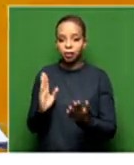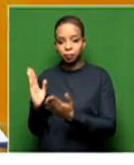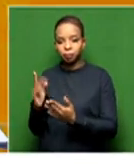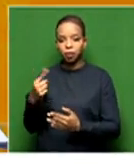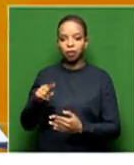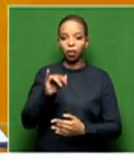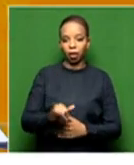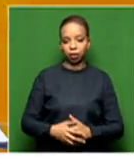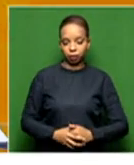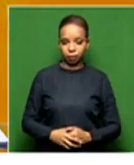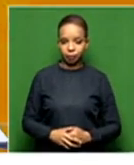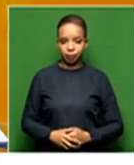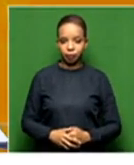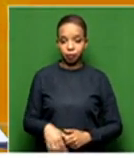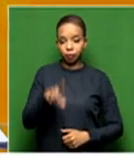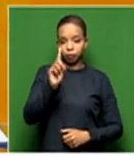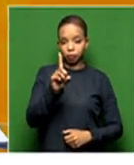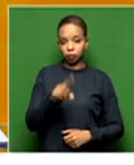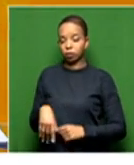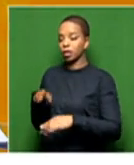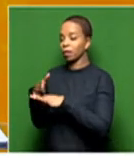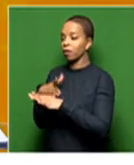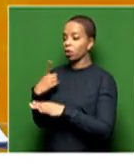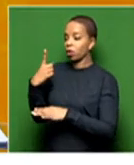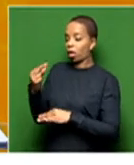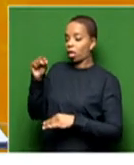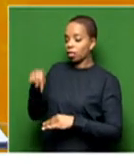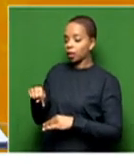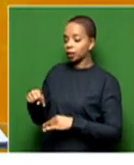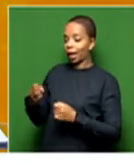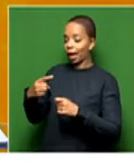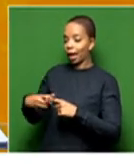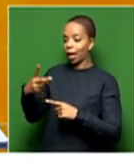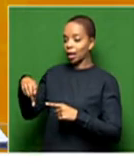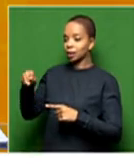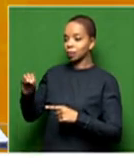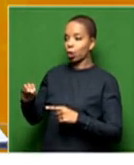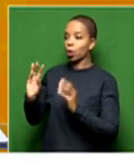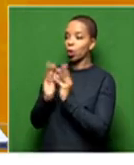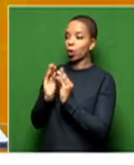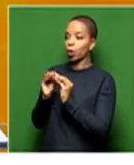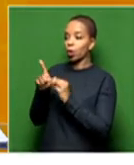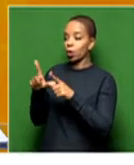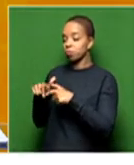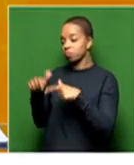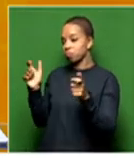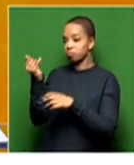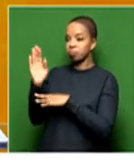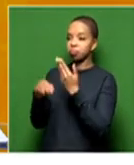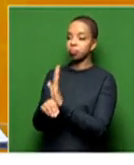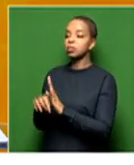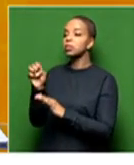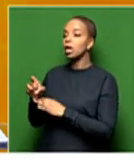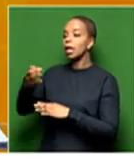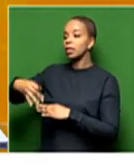now, Becky, just before I let you go, I mean, this expo is in its third year. So how has it grown in terms of exhibitors, buyers, suppliers, and